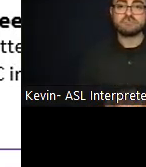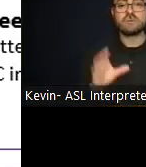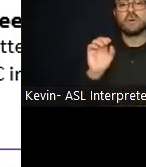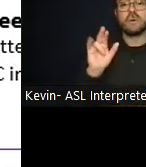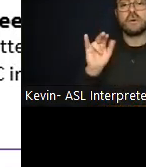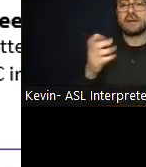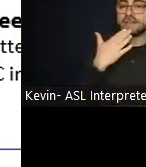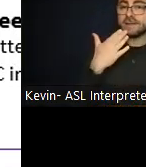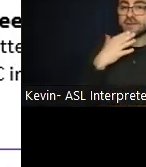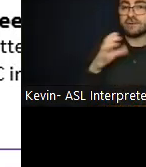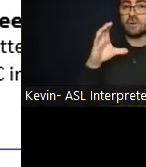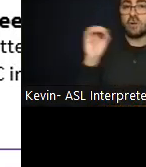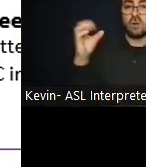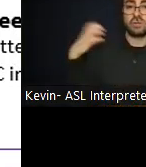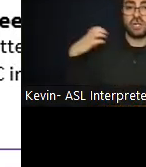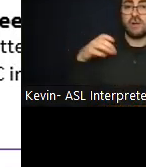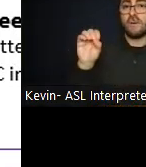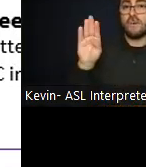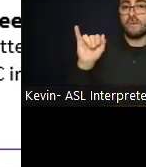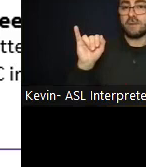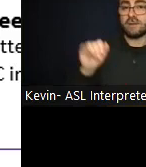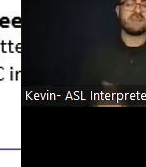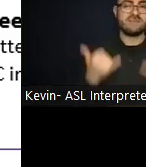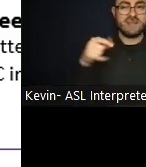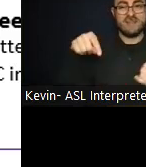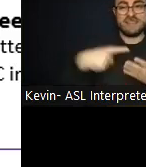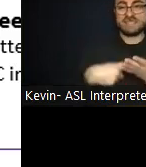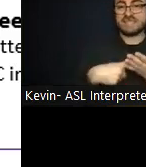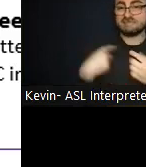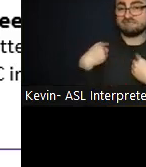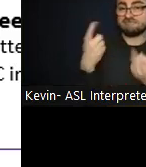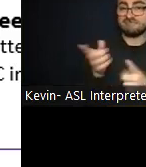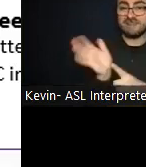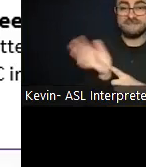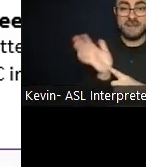Obi. We are now at 5 minutes of this discussion. We're gonna take one more